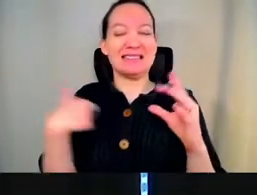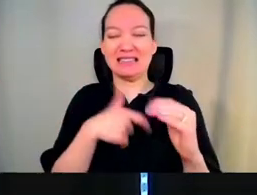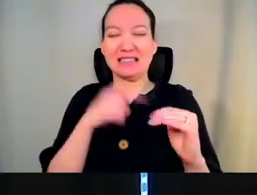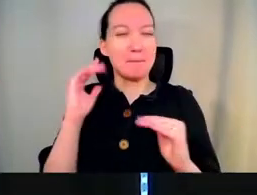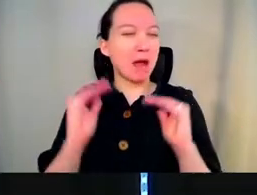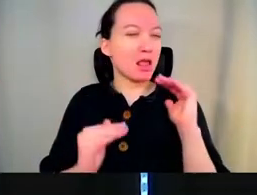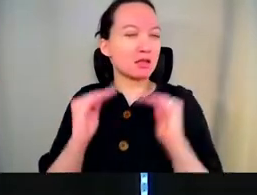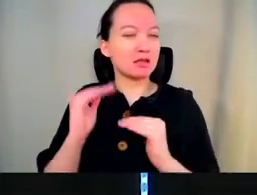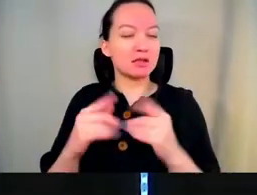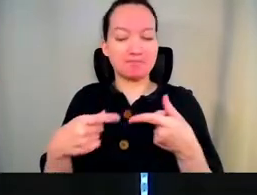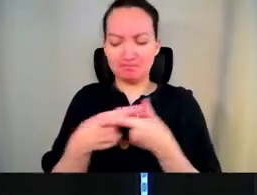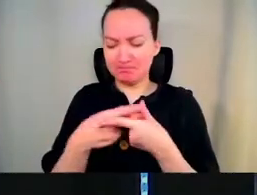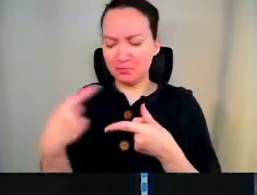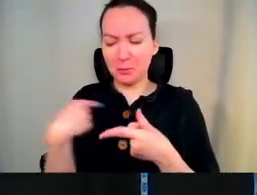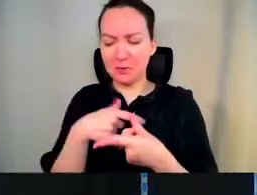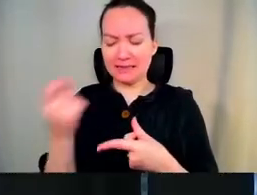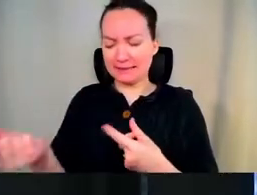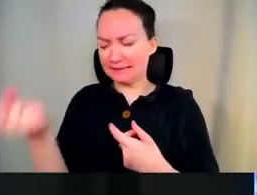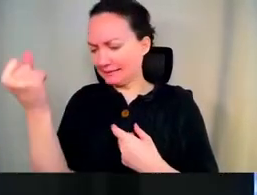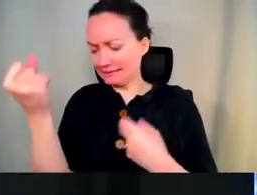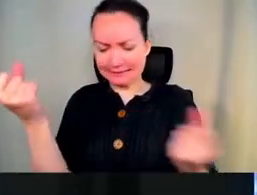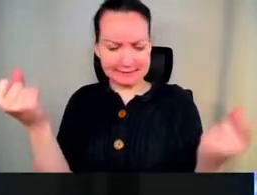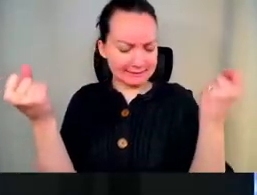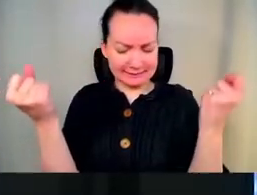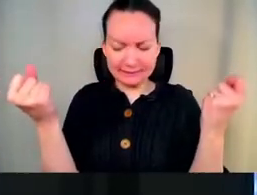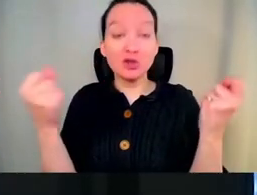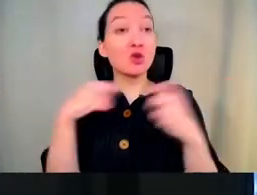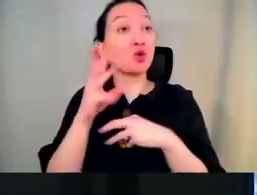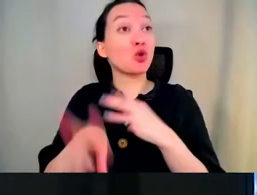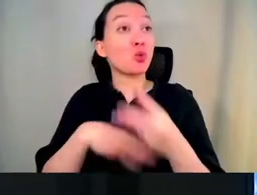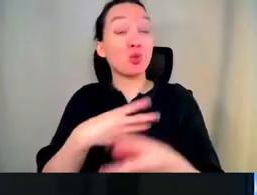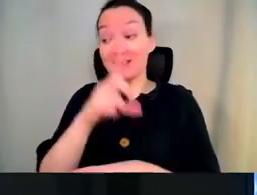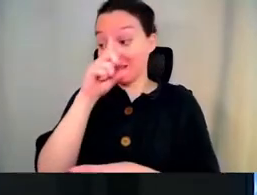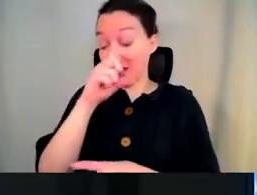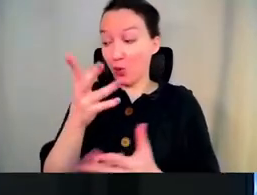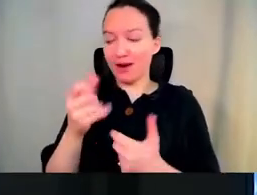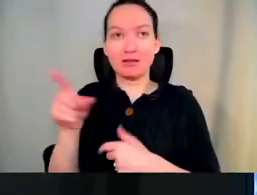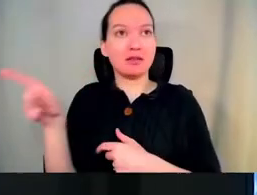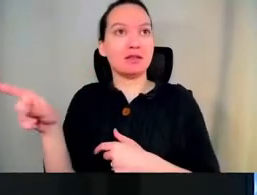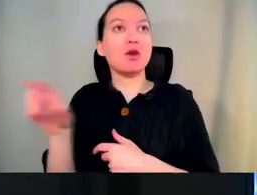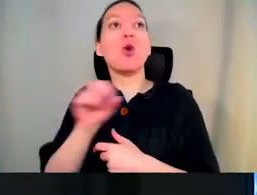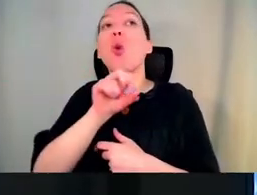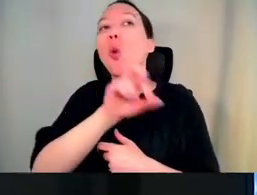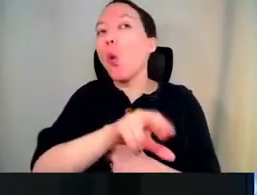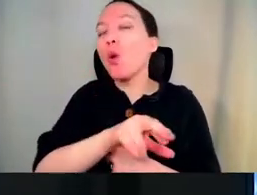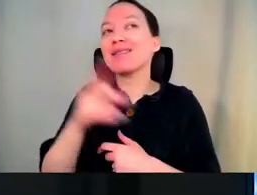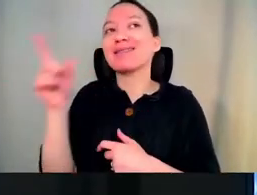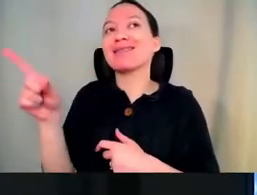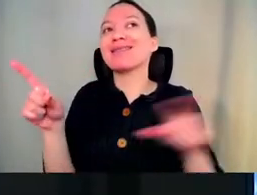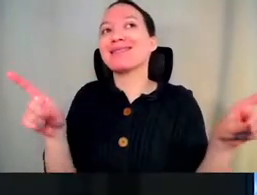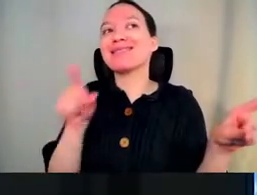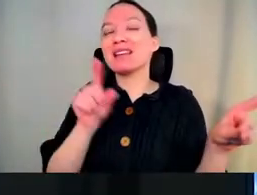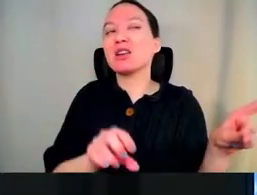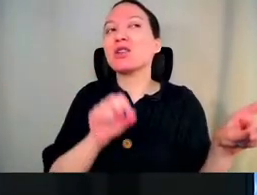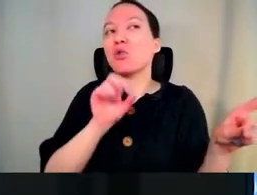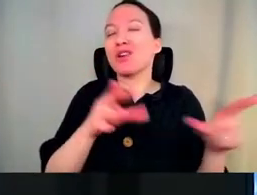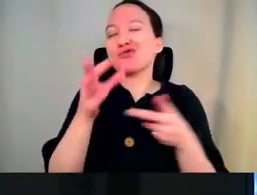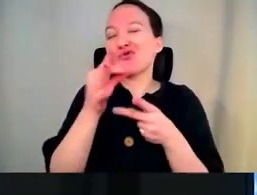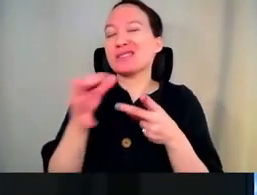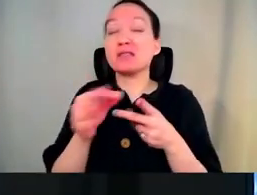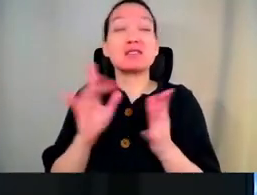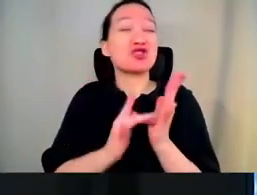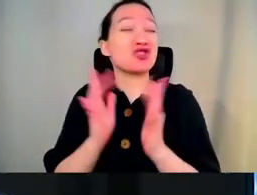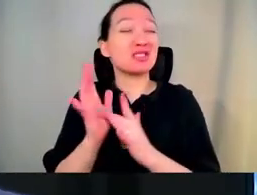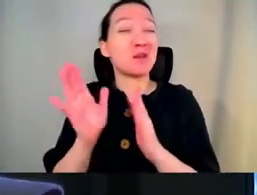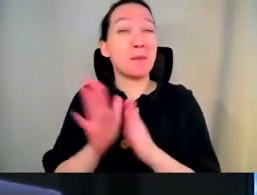tensions, these two things that we need to kind of hold together. Because our world, I think, wants us to go, it's this or that. You're here or you're there. And the Bible and